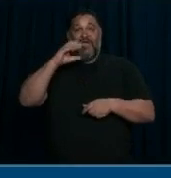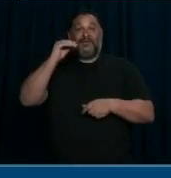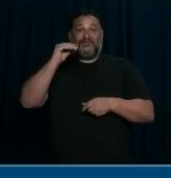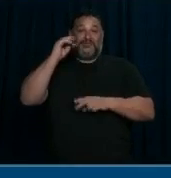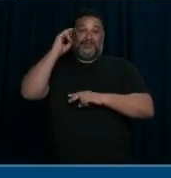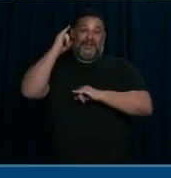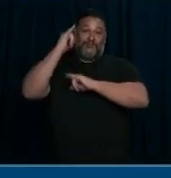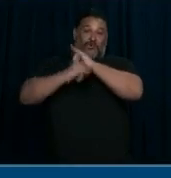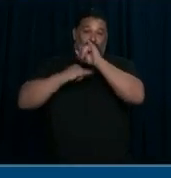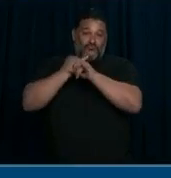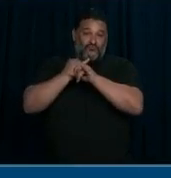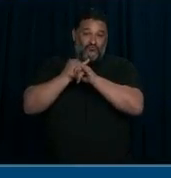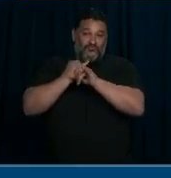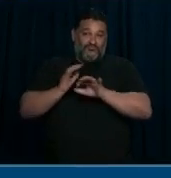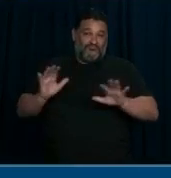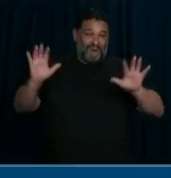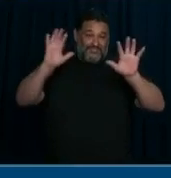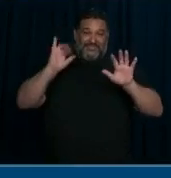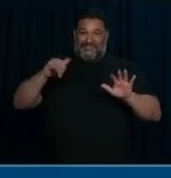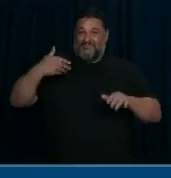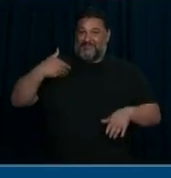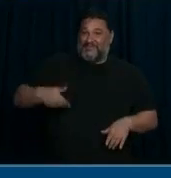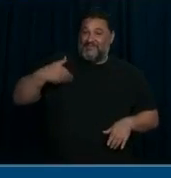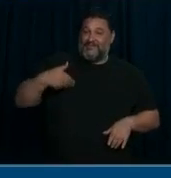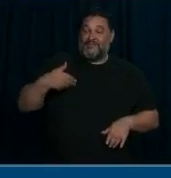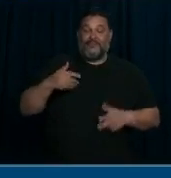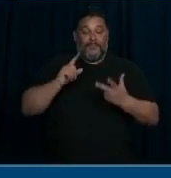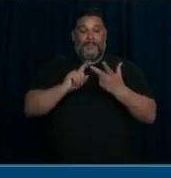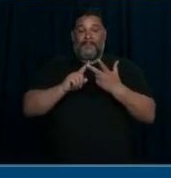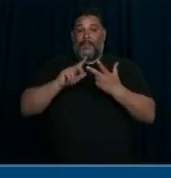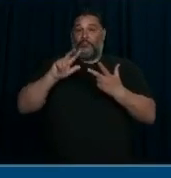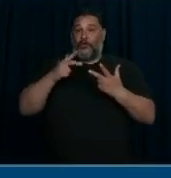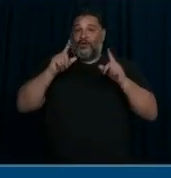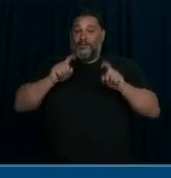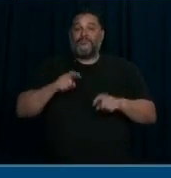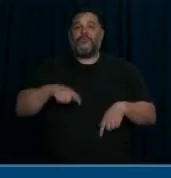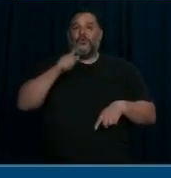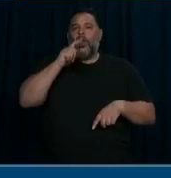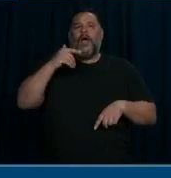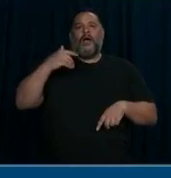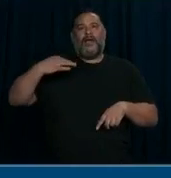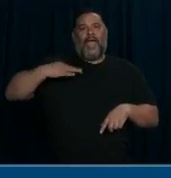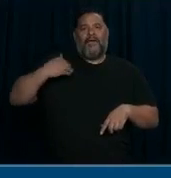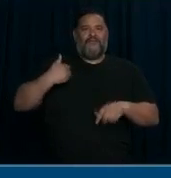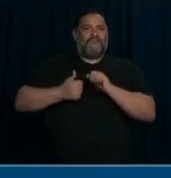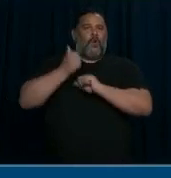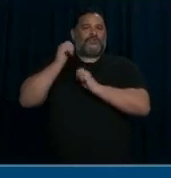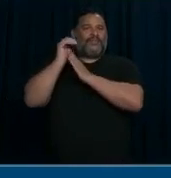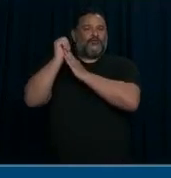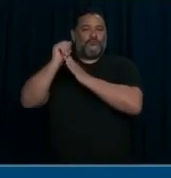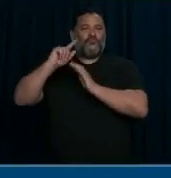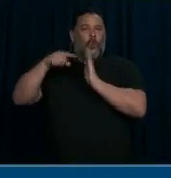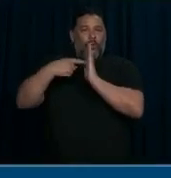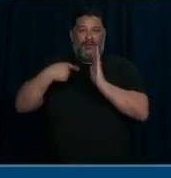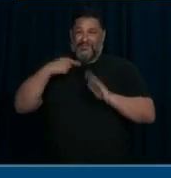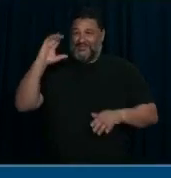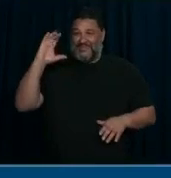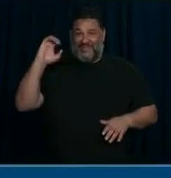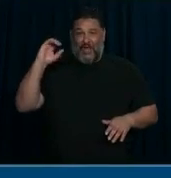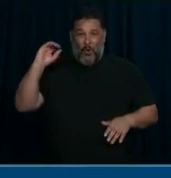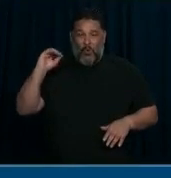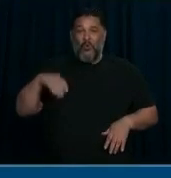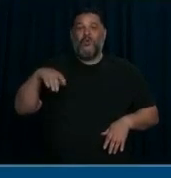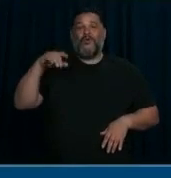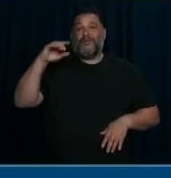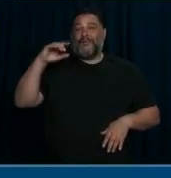me. Third test, who is the candidate that has had the most leadership roles? I've been the CEO and the COO